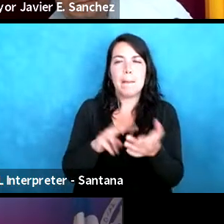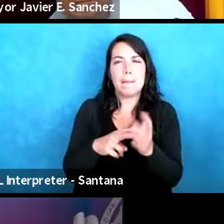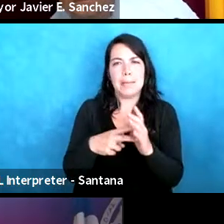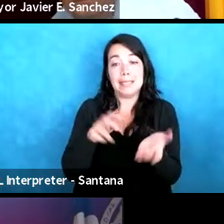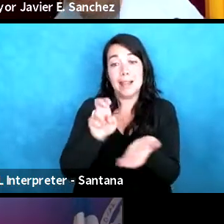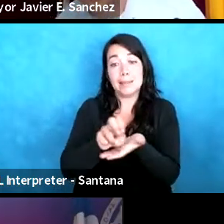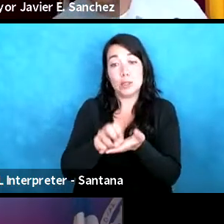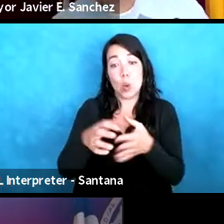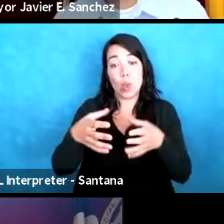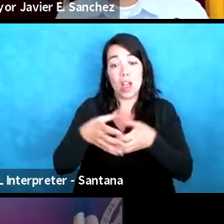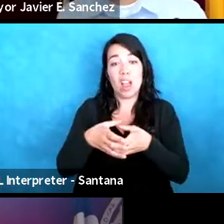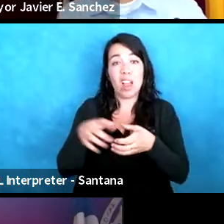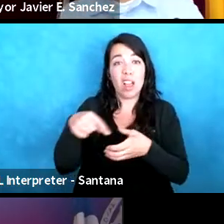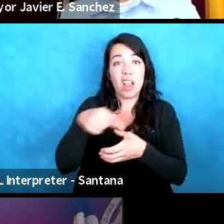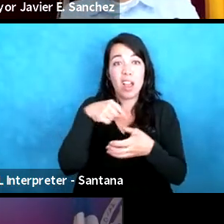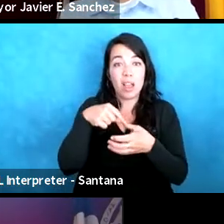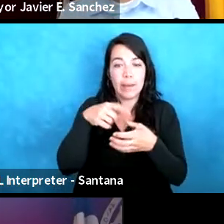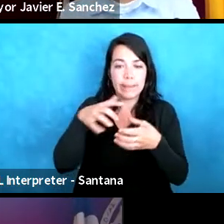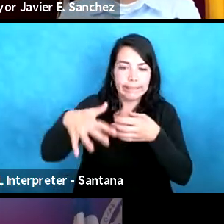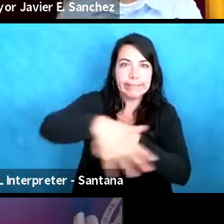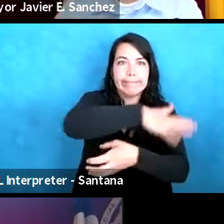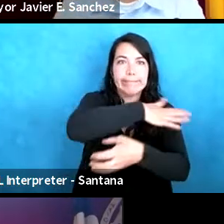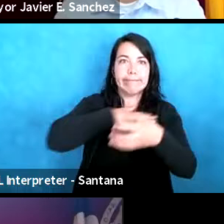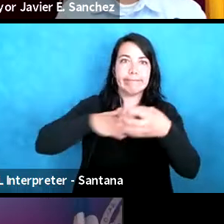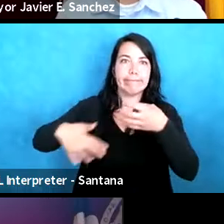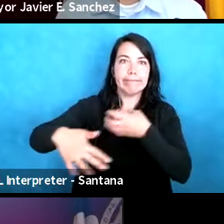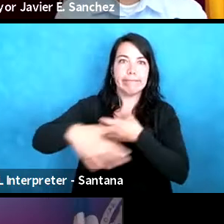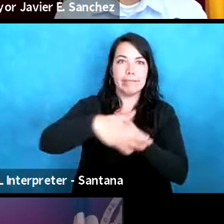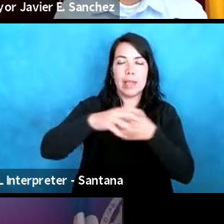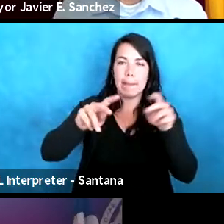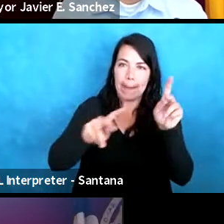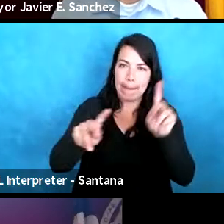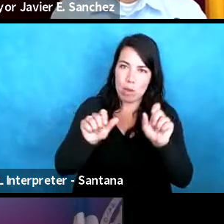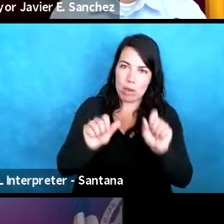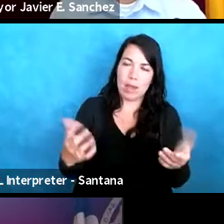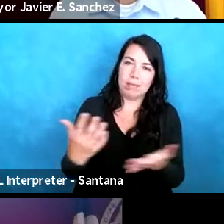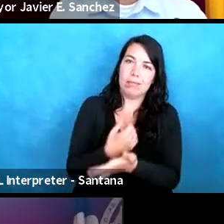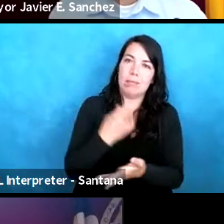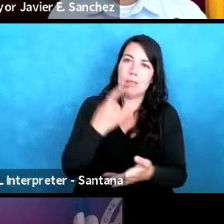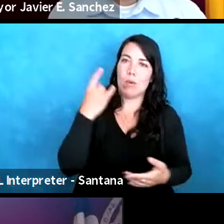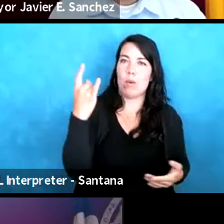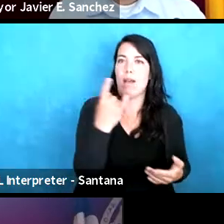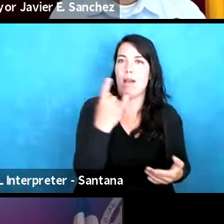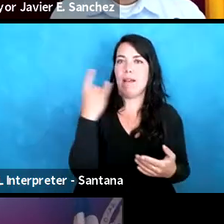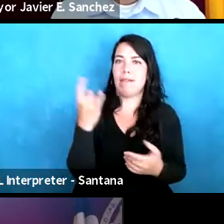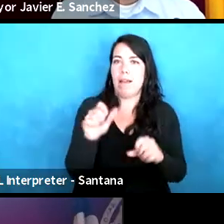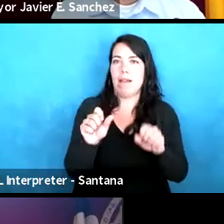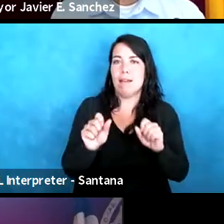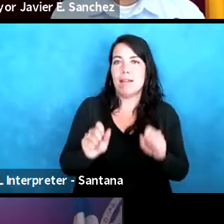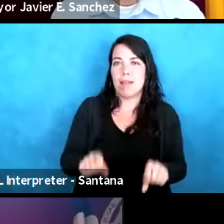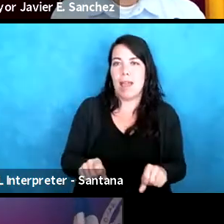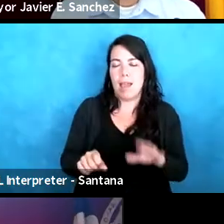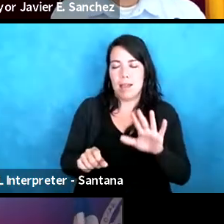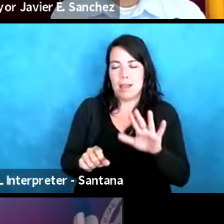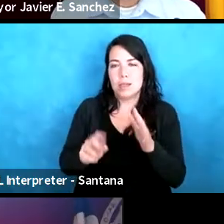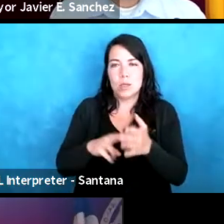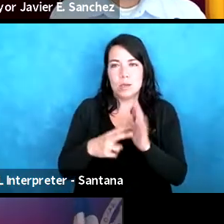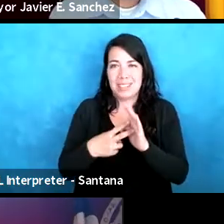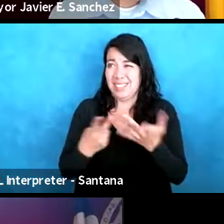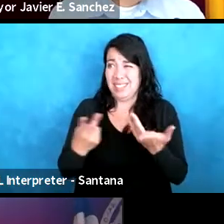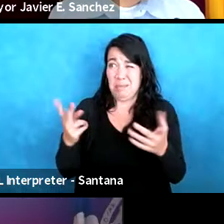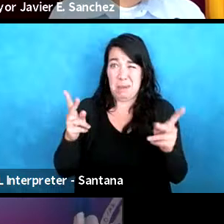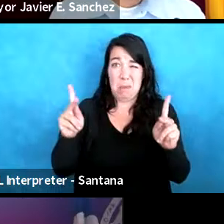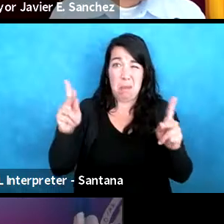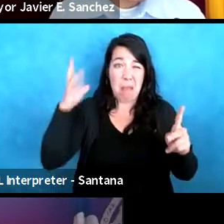border. And that's really where the partnership with the counties came in, where they're really extending their reach of this middle mile. In a lot of